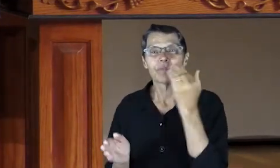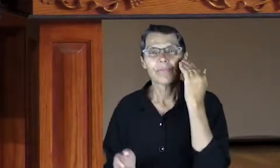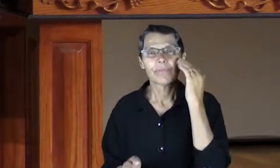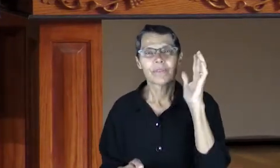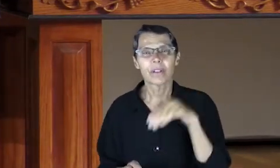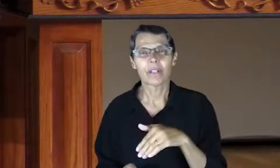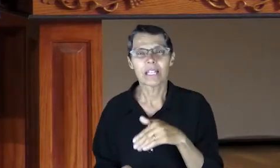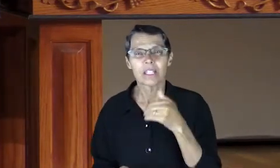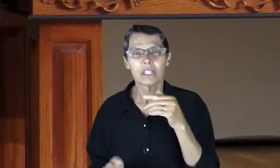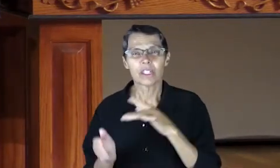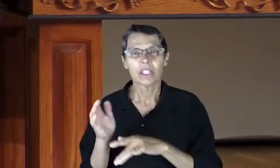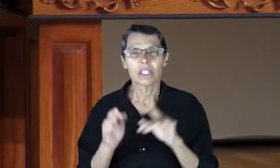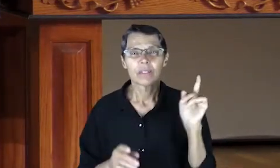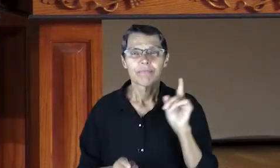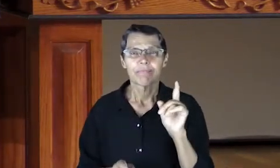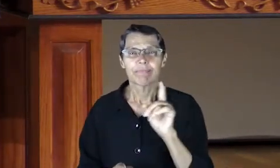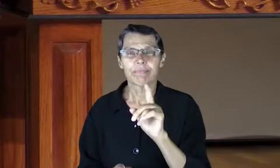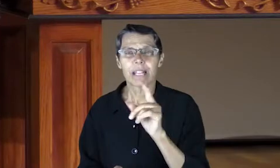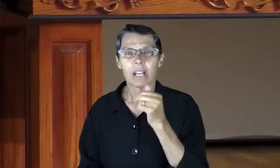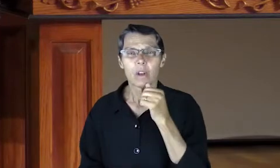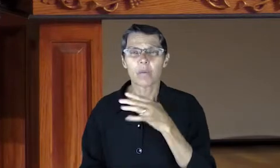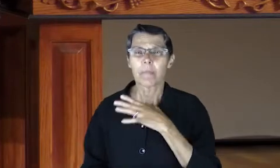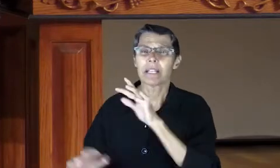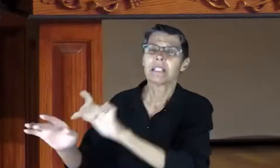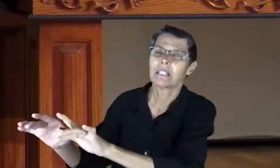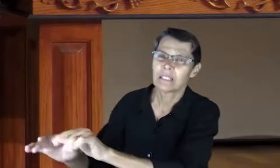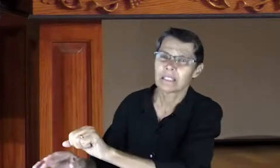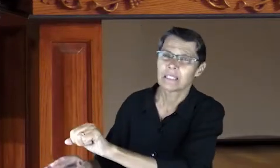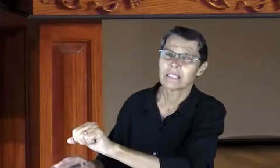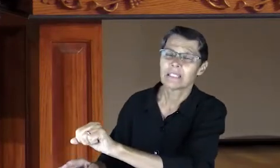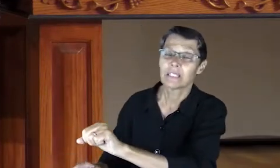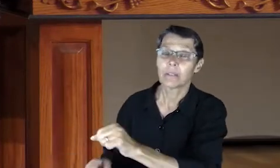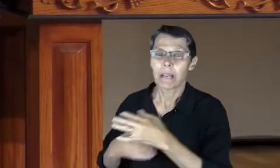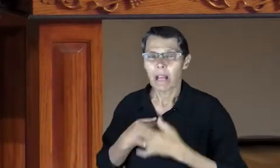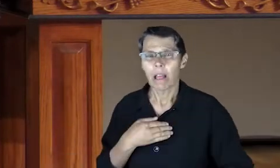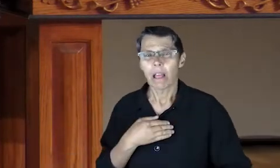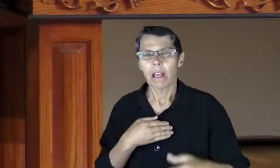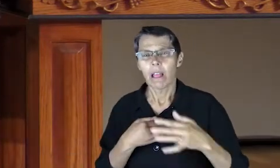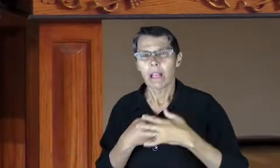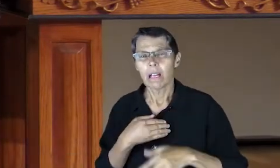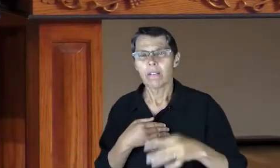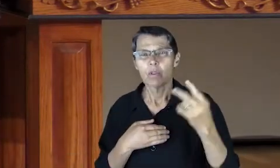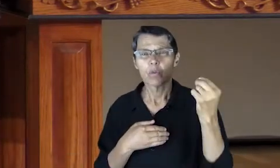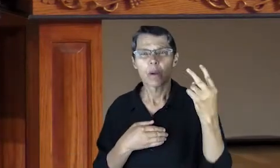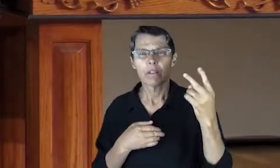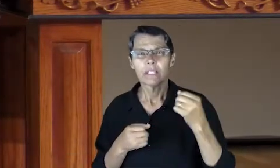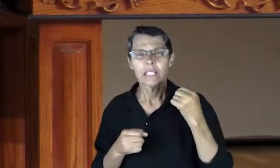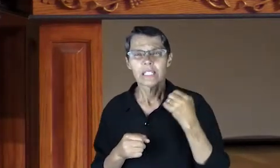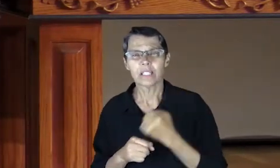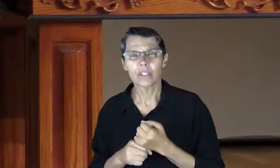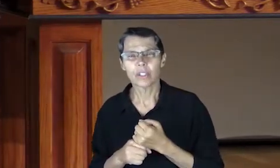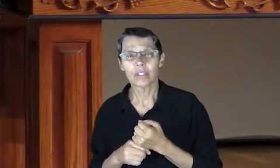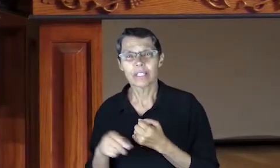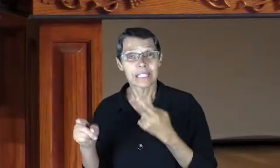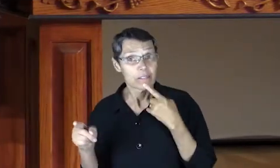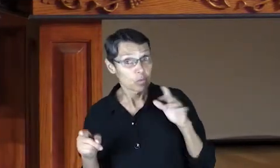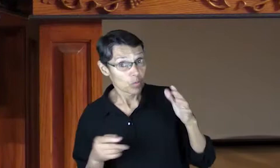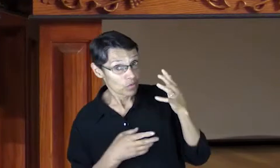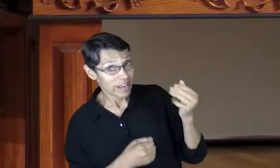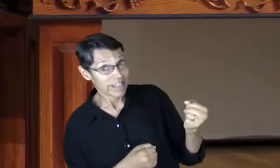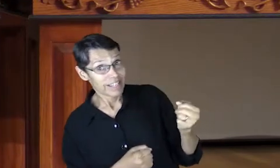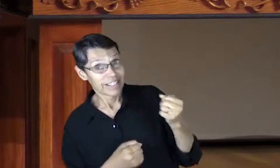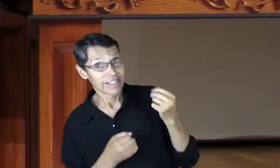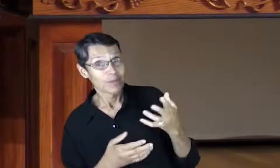Jesus' robe is grabbed by that woman who had been hemorrhaging for 12 years, and he says her faith has made her well, that she can go in peace and be